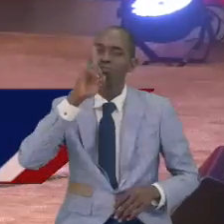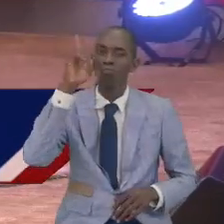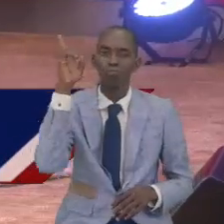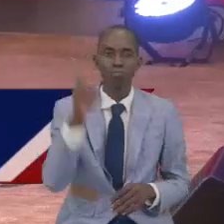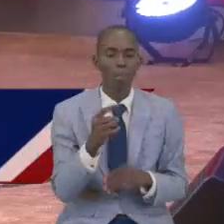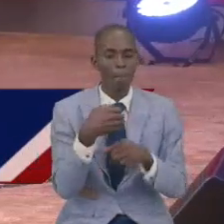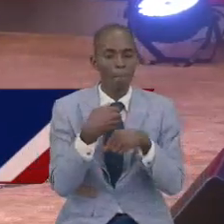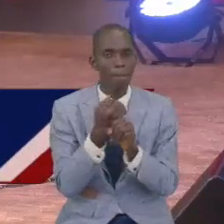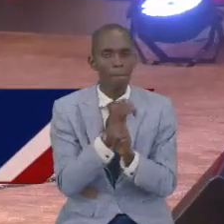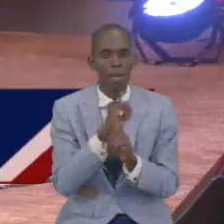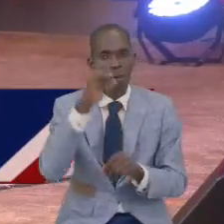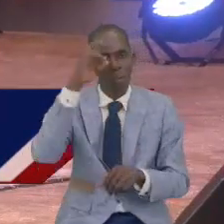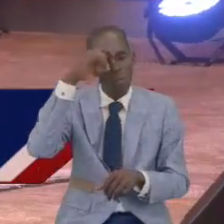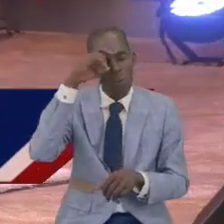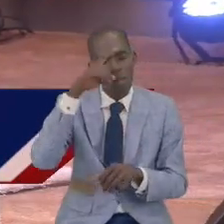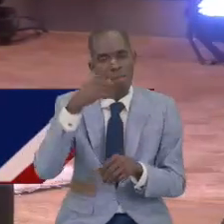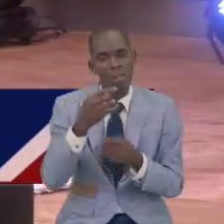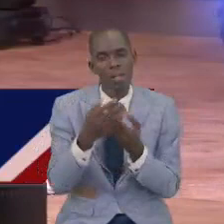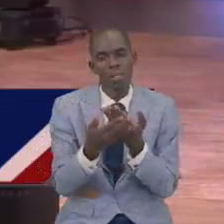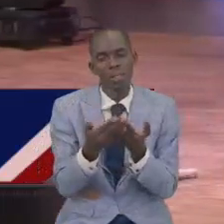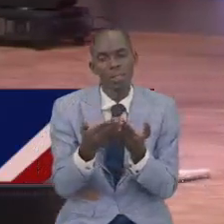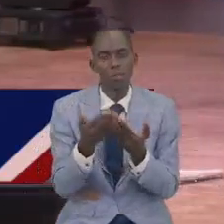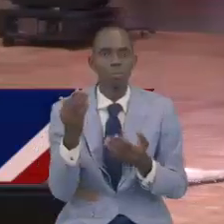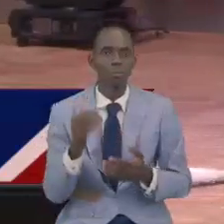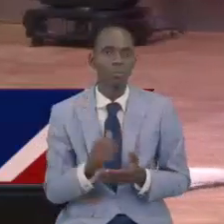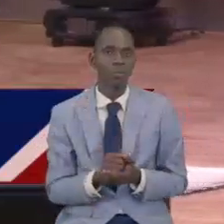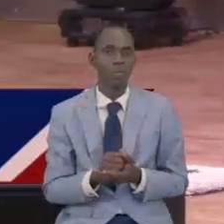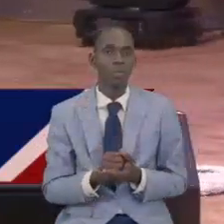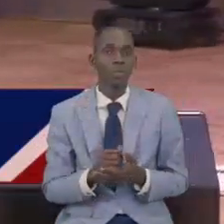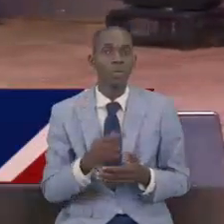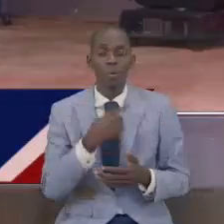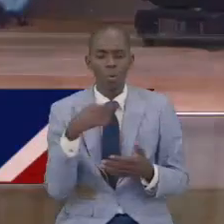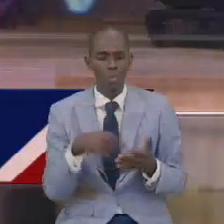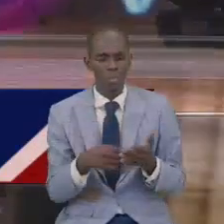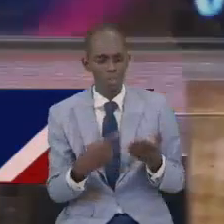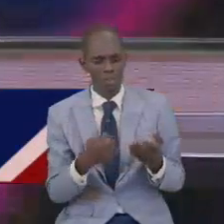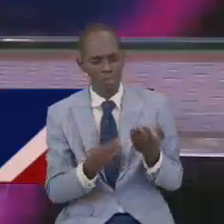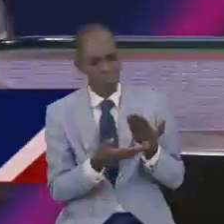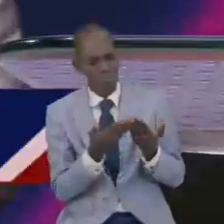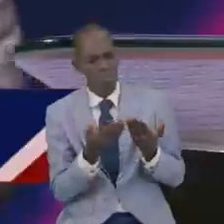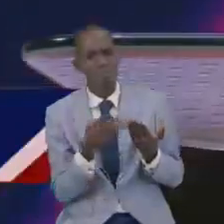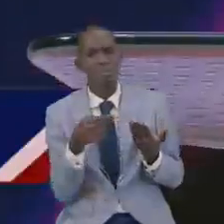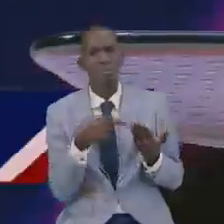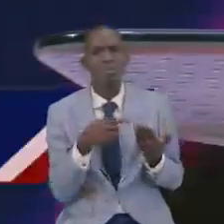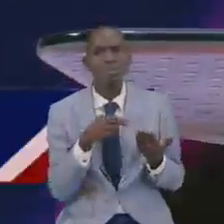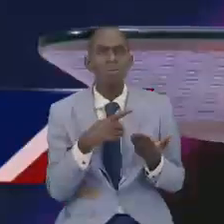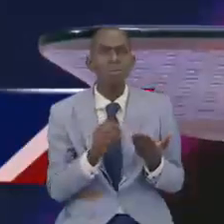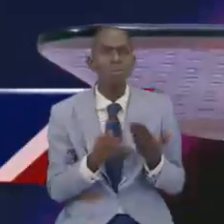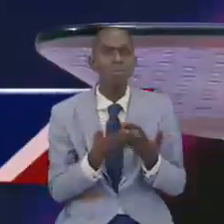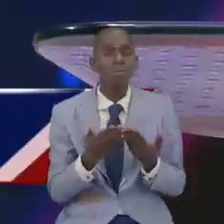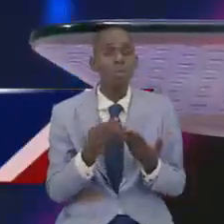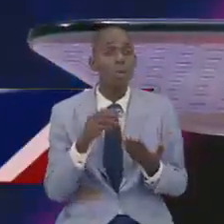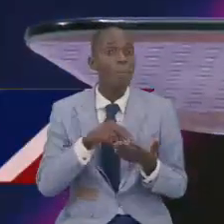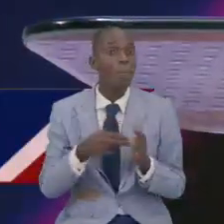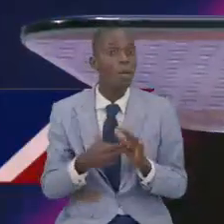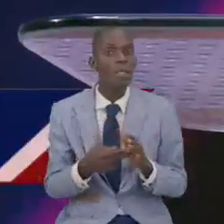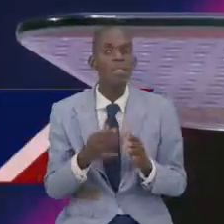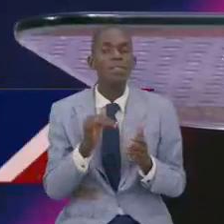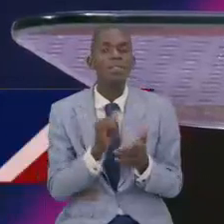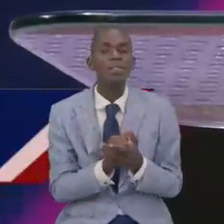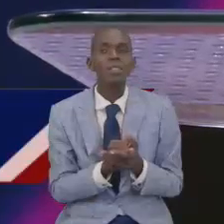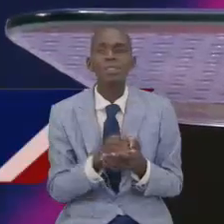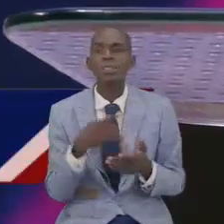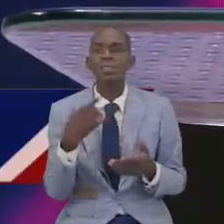making wise the simple. You know, when you say the simple there, it means actually simpleton,